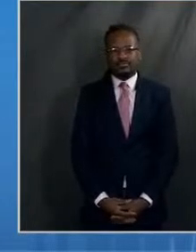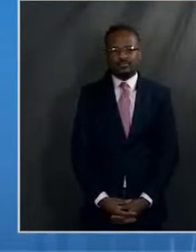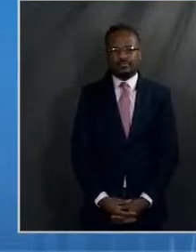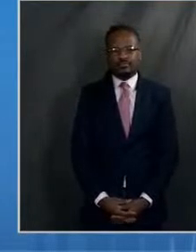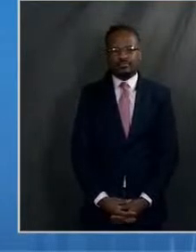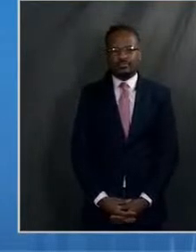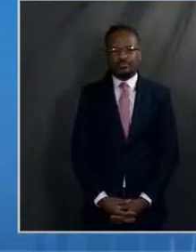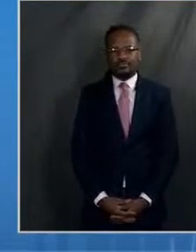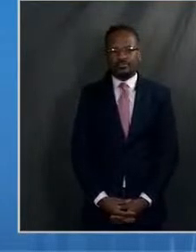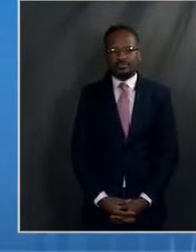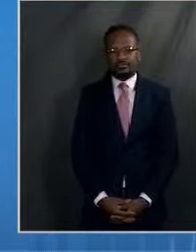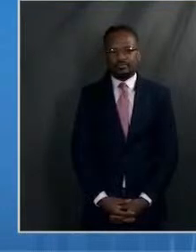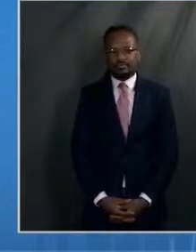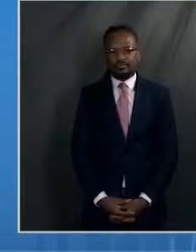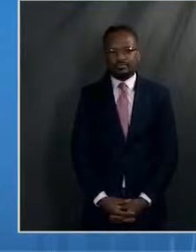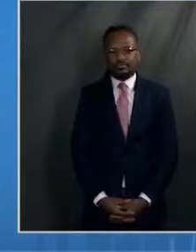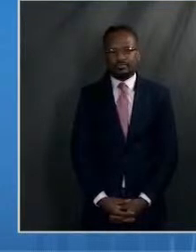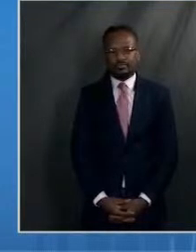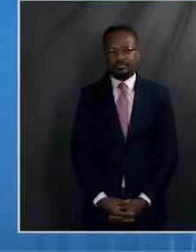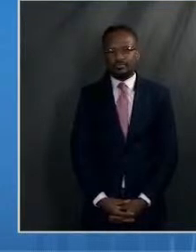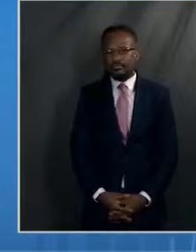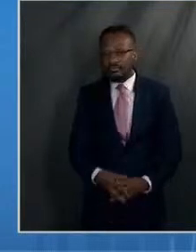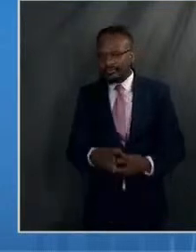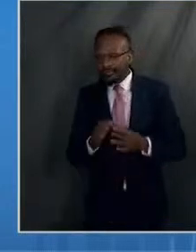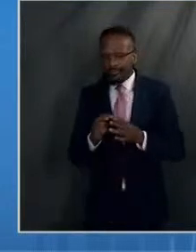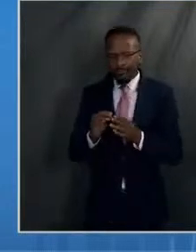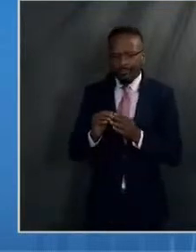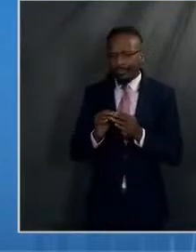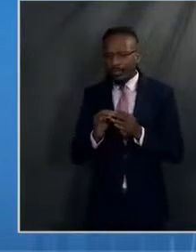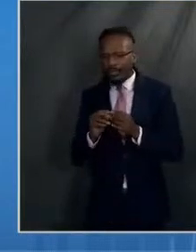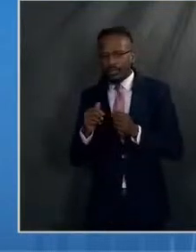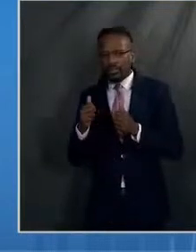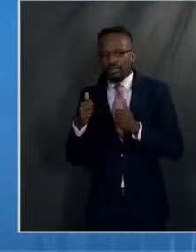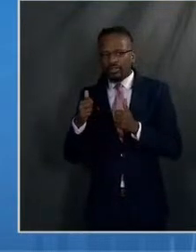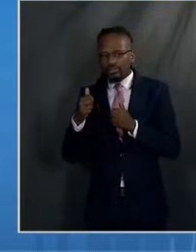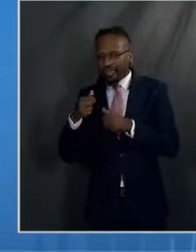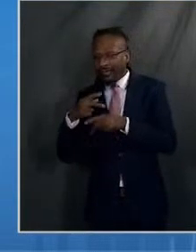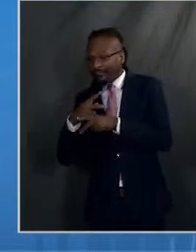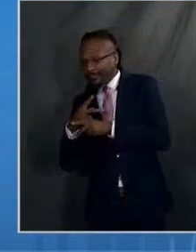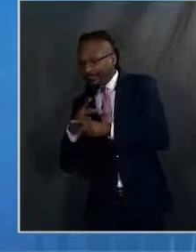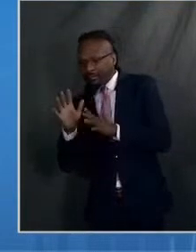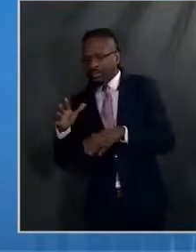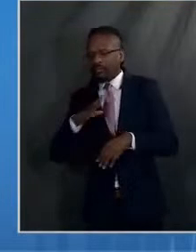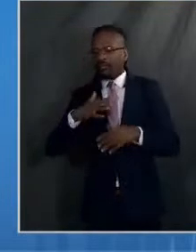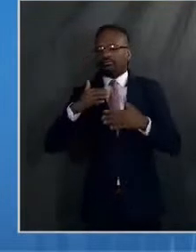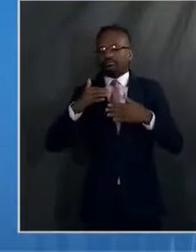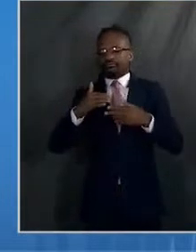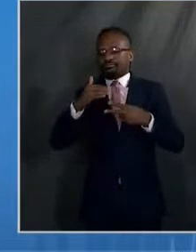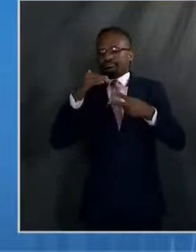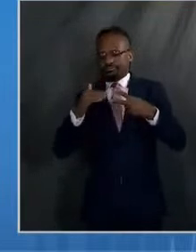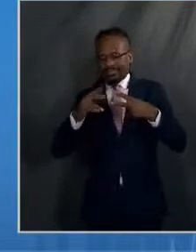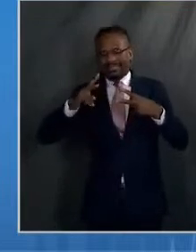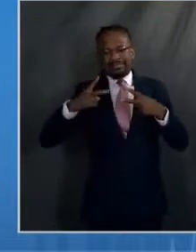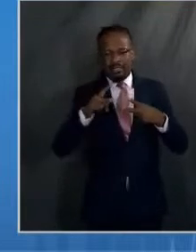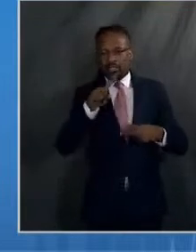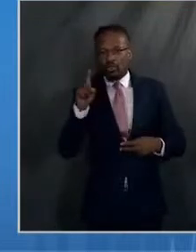All right, we'll go to the second question while we figure that out. Second, we will go to Brenda Goodman at WebMD.